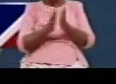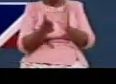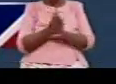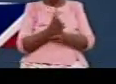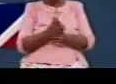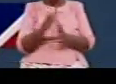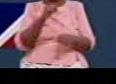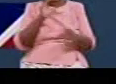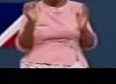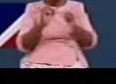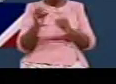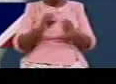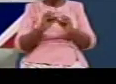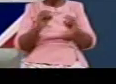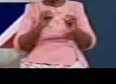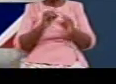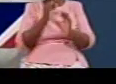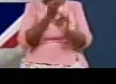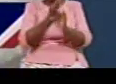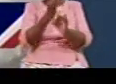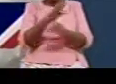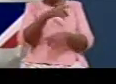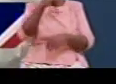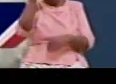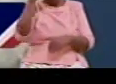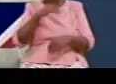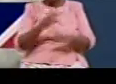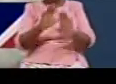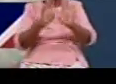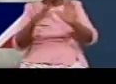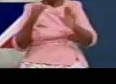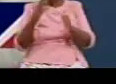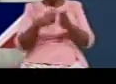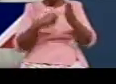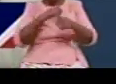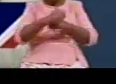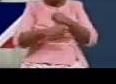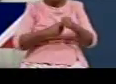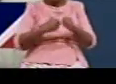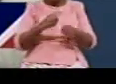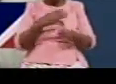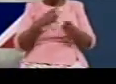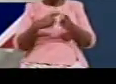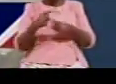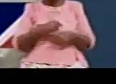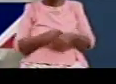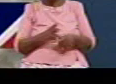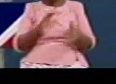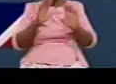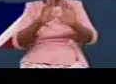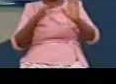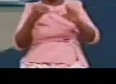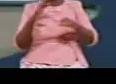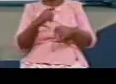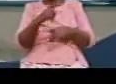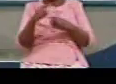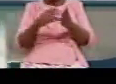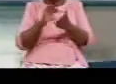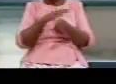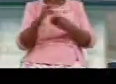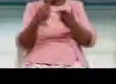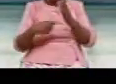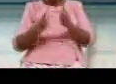suffer. They are afraid the reaction of the world to them. They are afraid